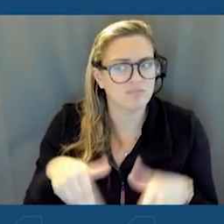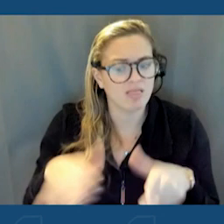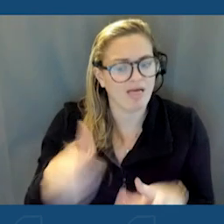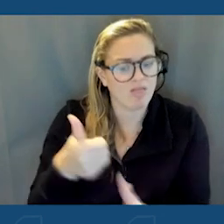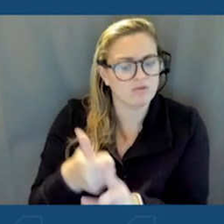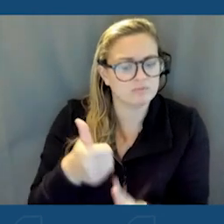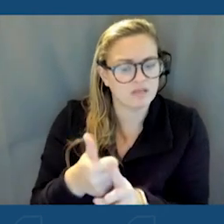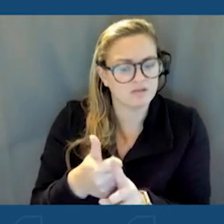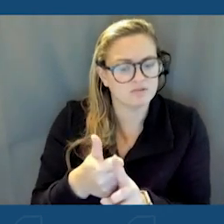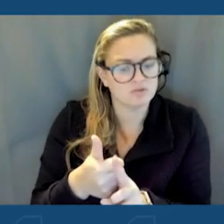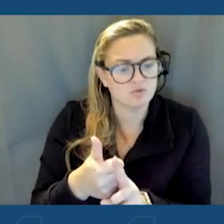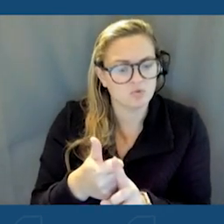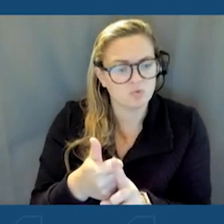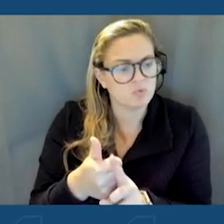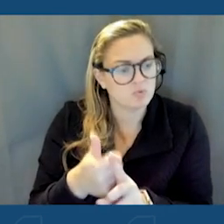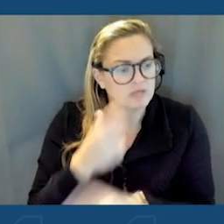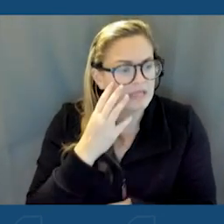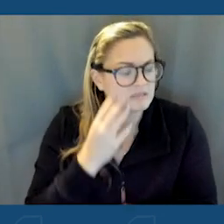to